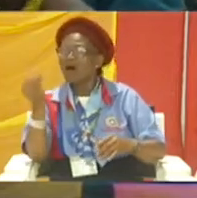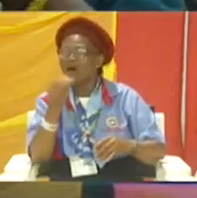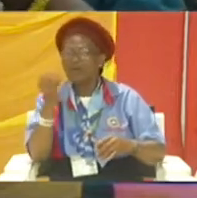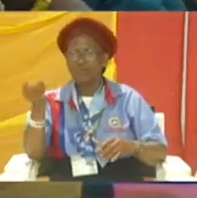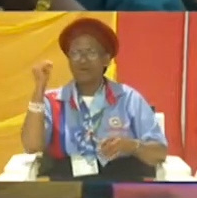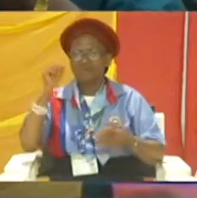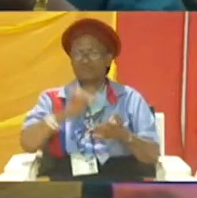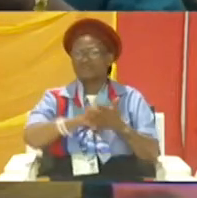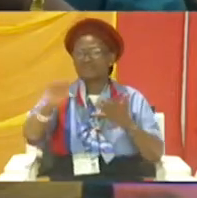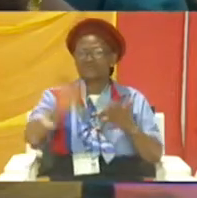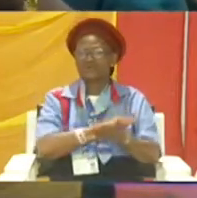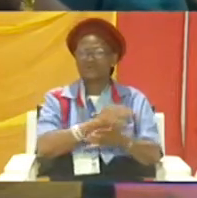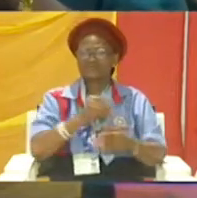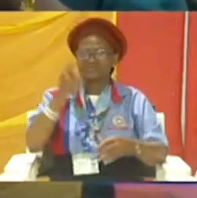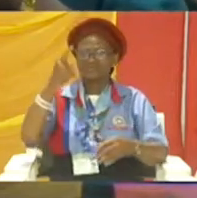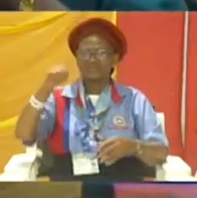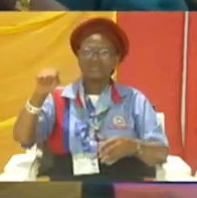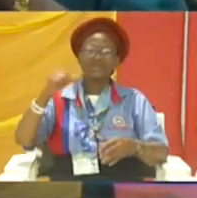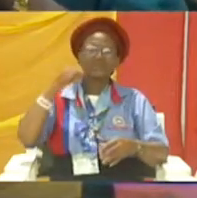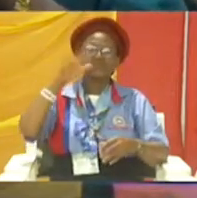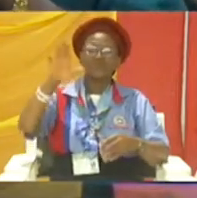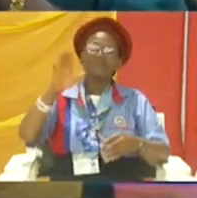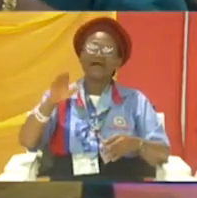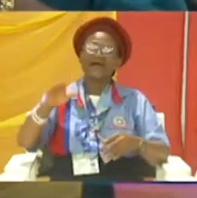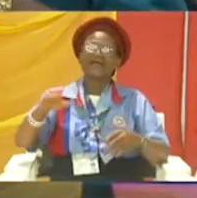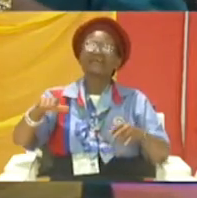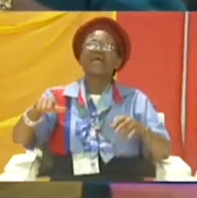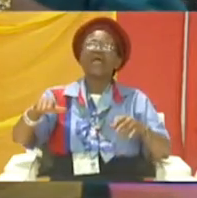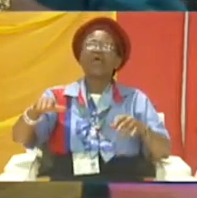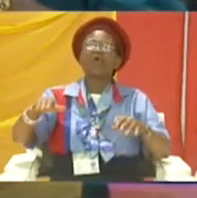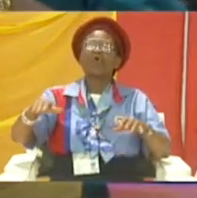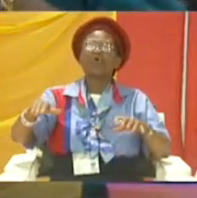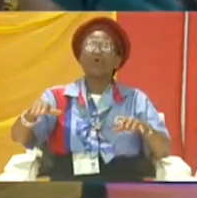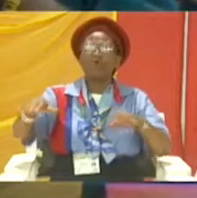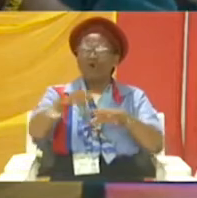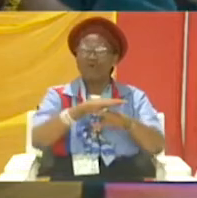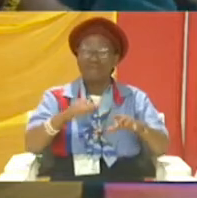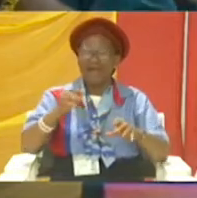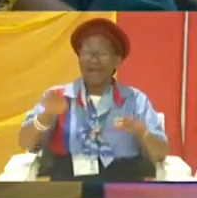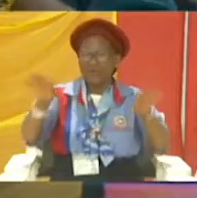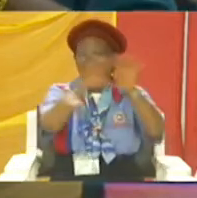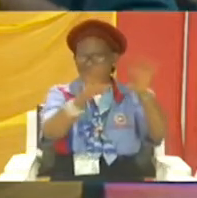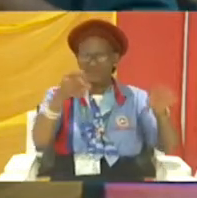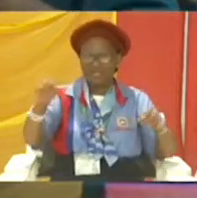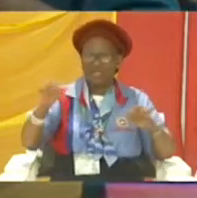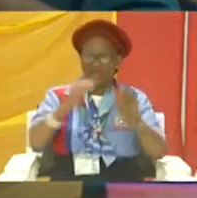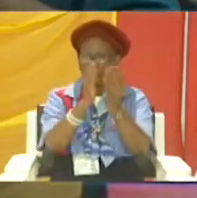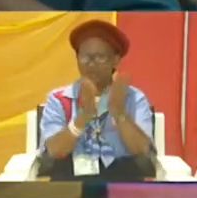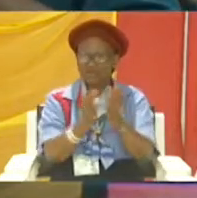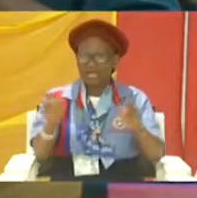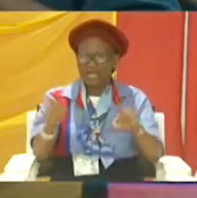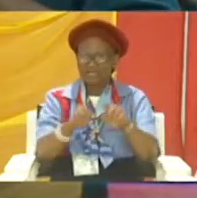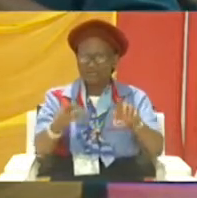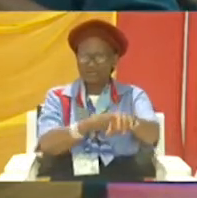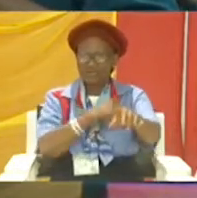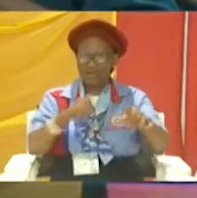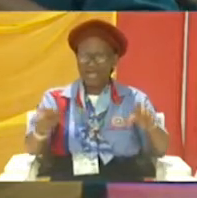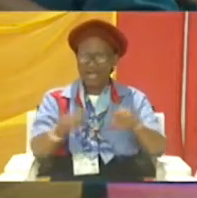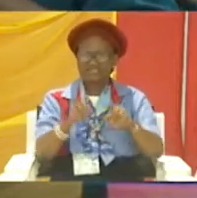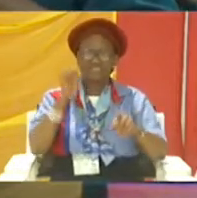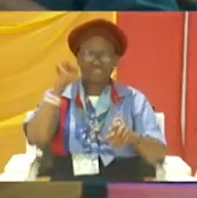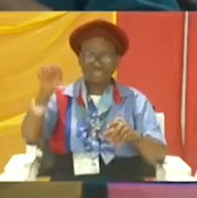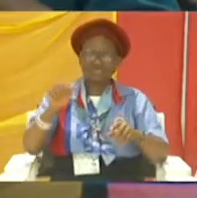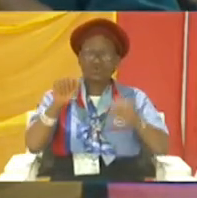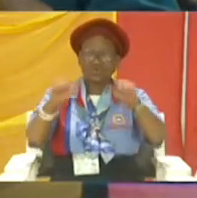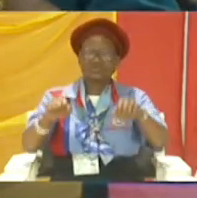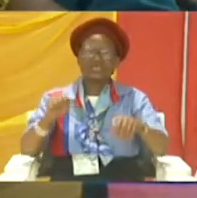destroyed. The woman covered the pot for as long as she could. It had no effect on the man anymore.